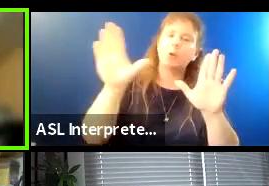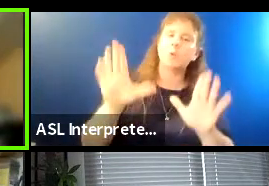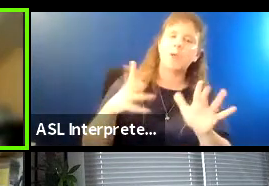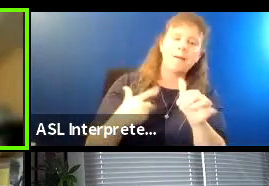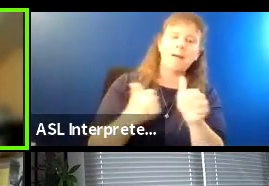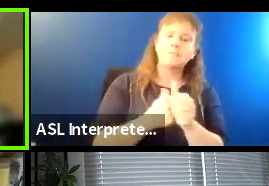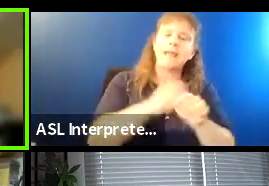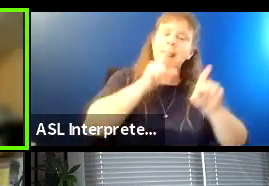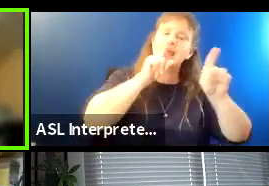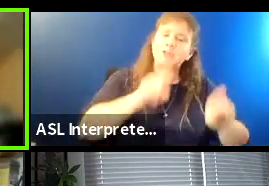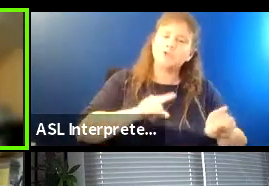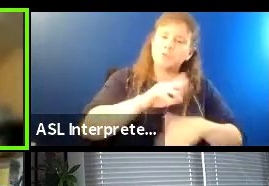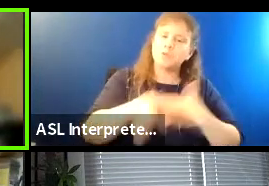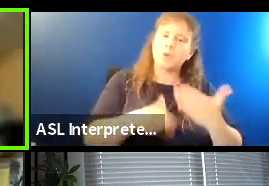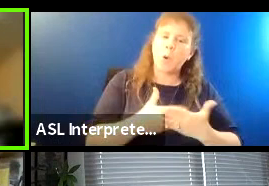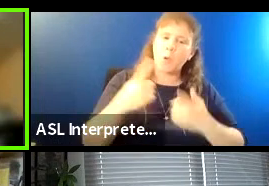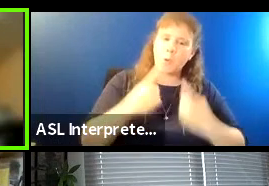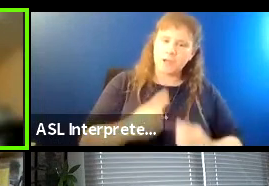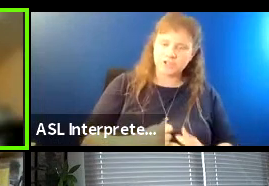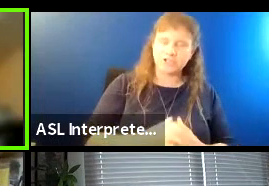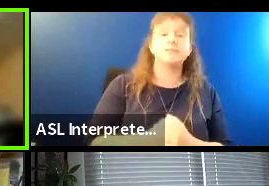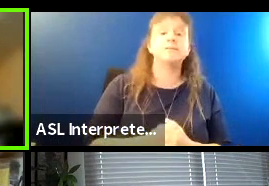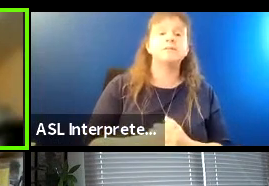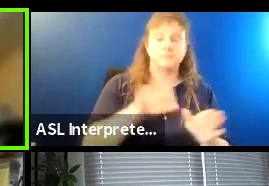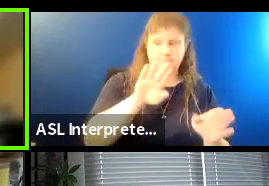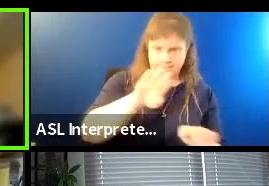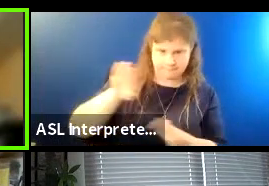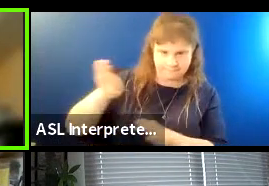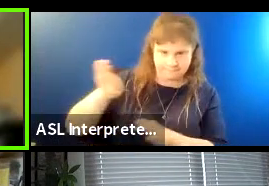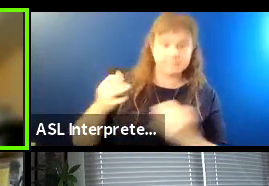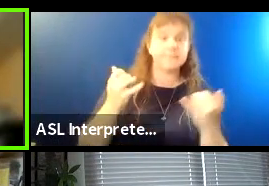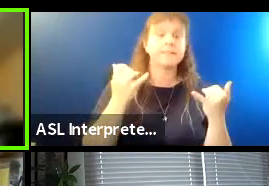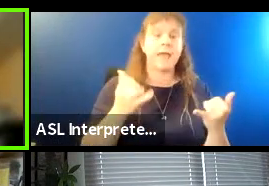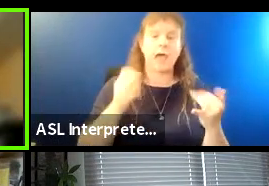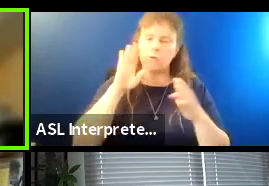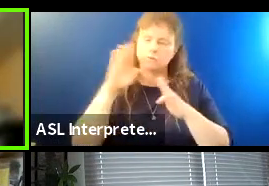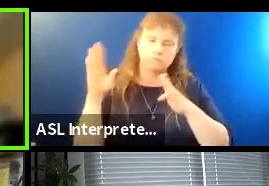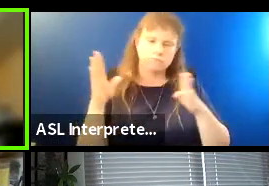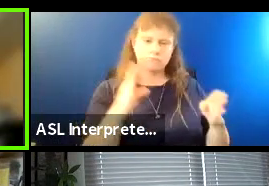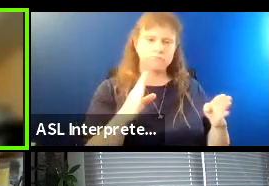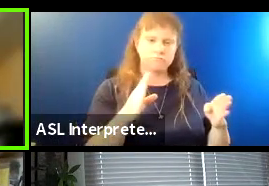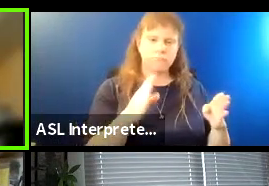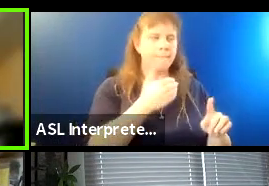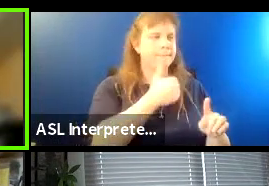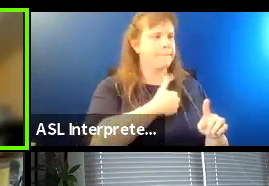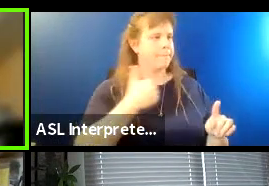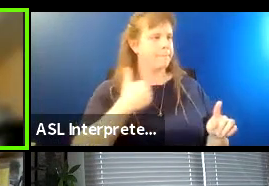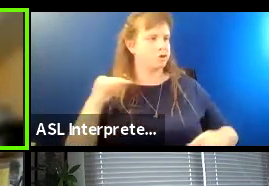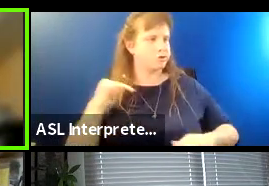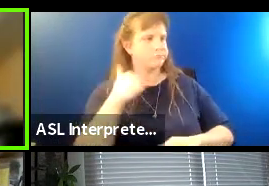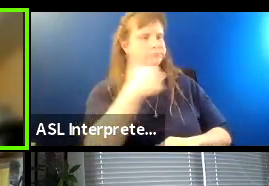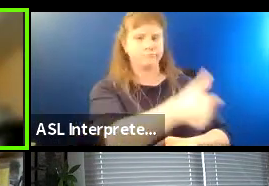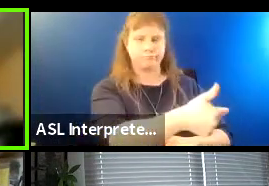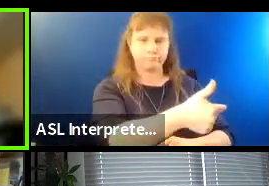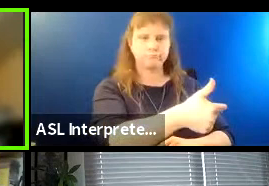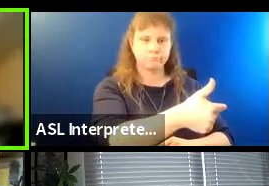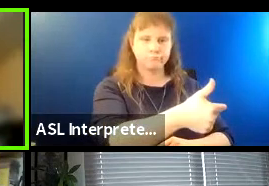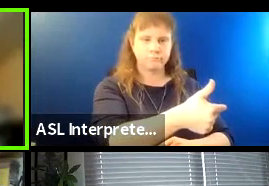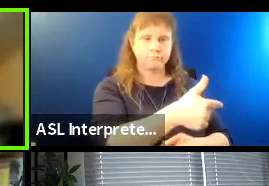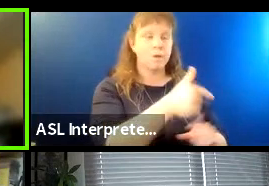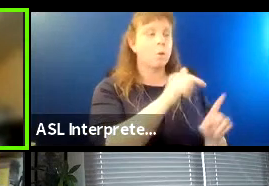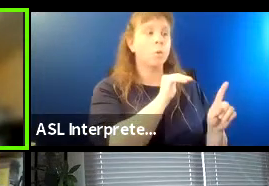the questions posed. Now it's time to shift to hear from our members. So just a reminder to